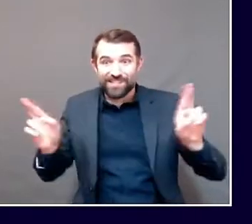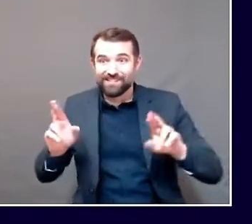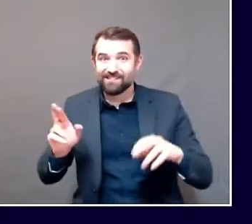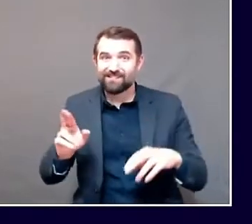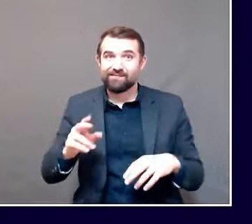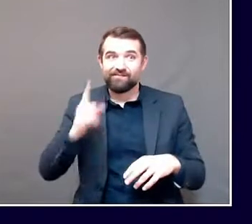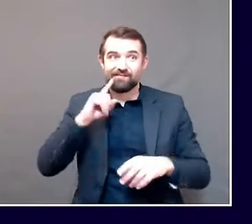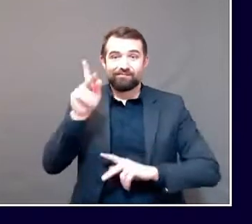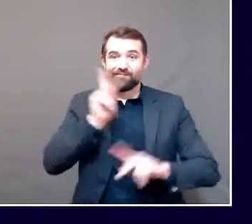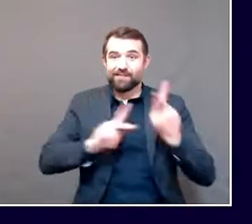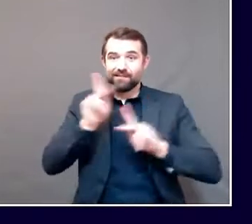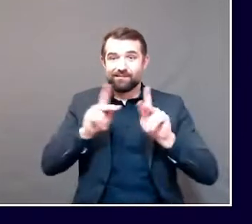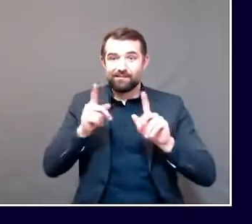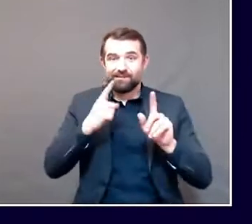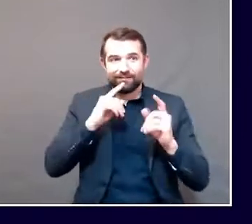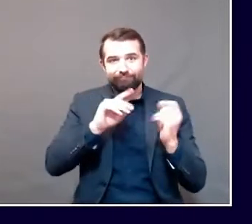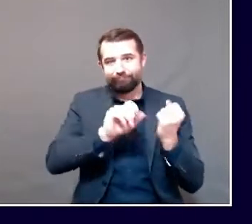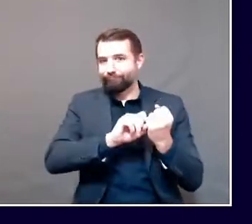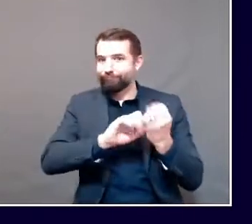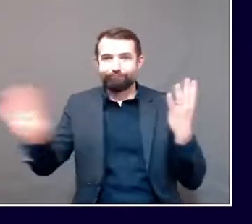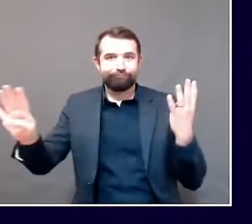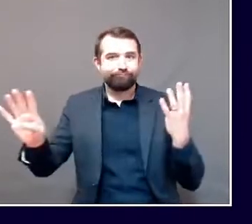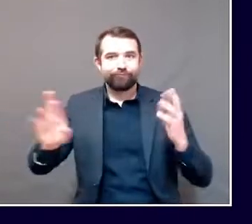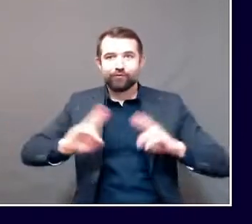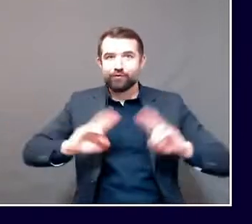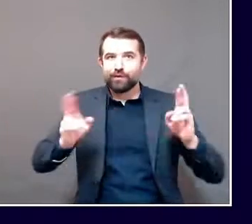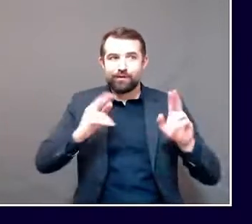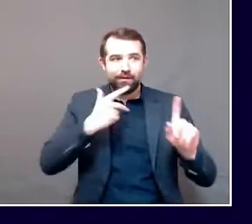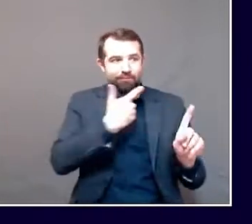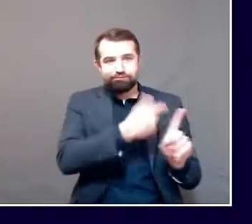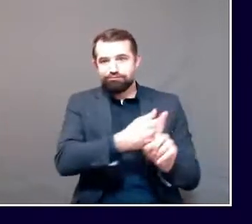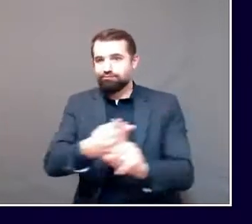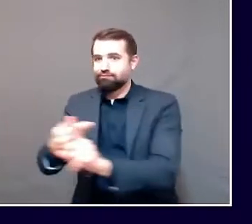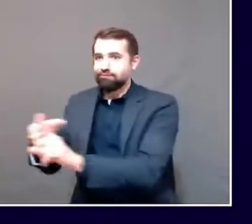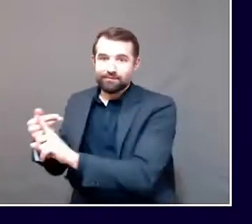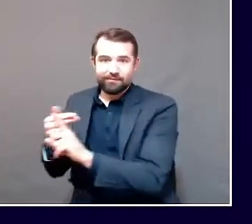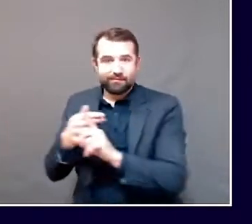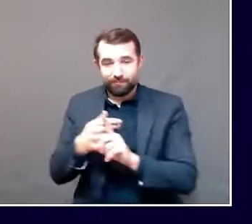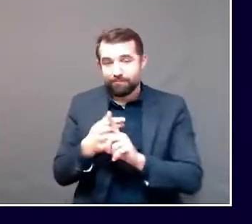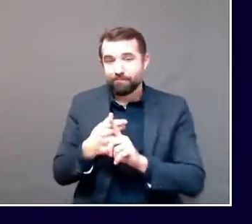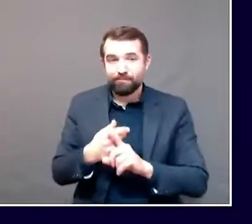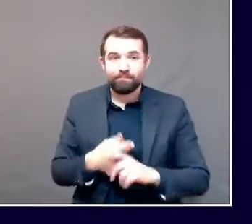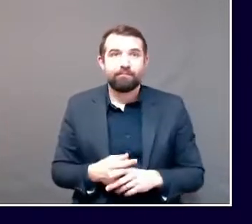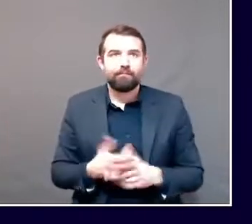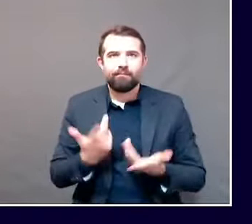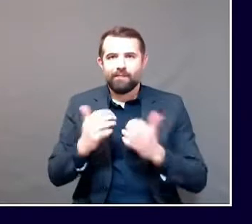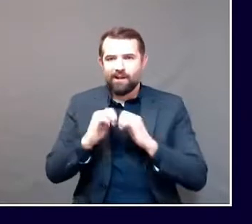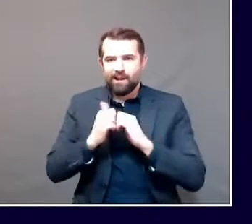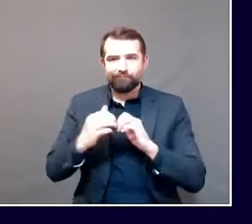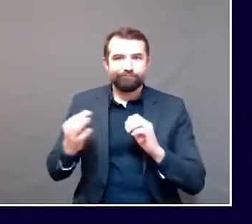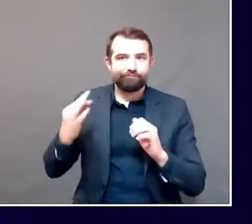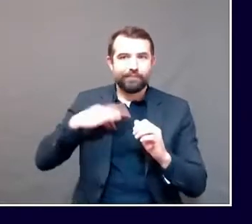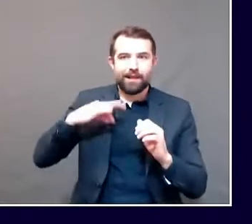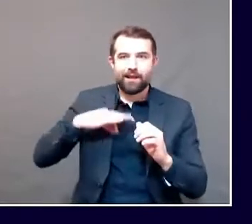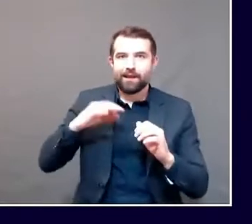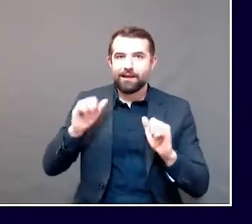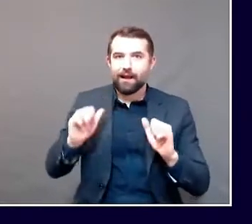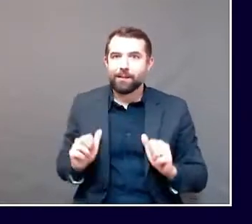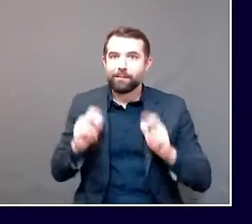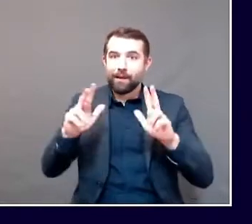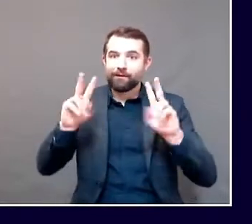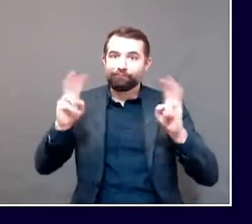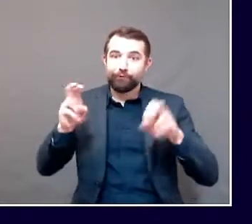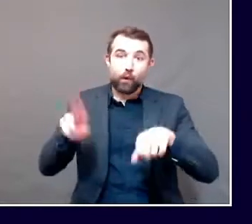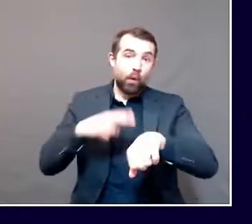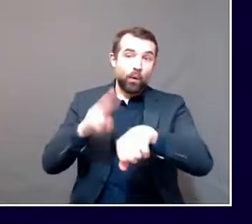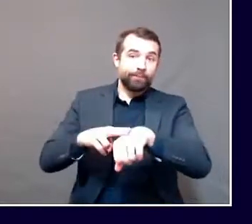folks. The surest way to get Maine back on that path to normalcy, whatever normal looks like, is to be able to vaccinate